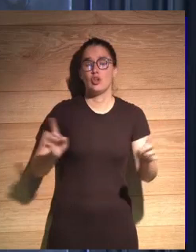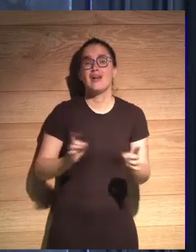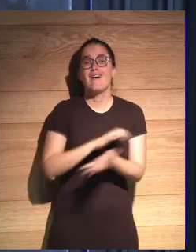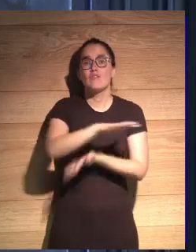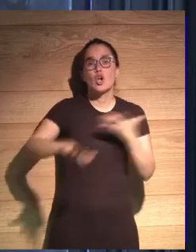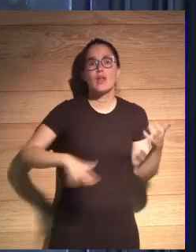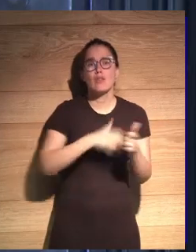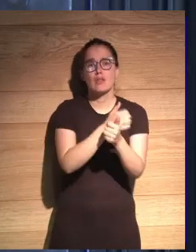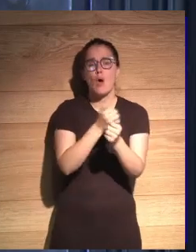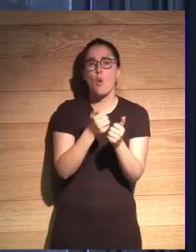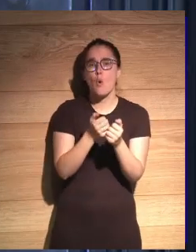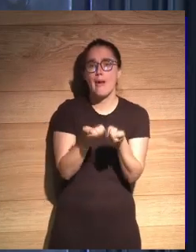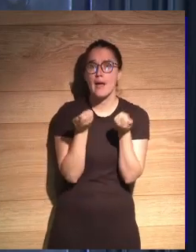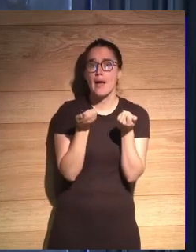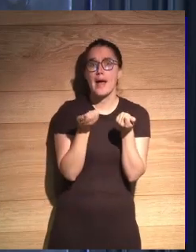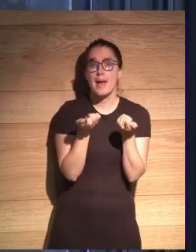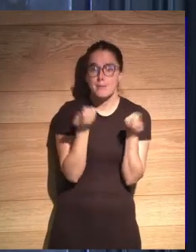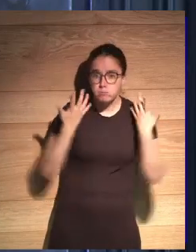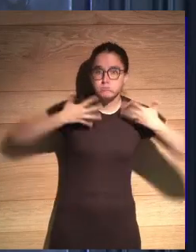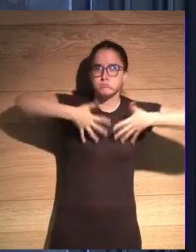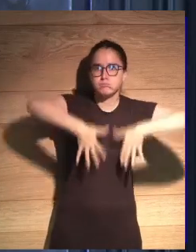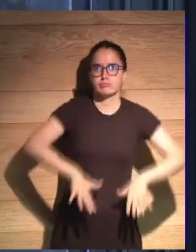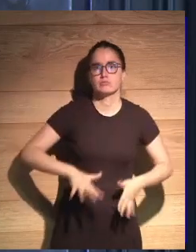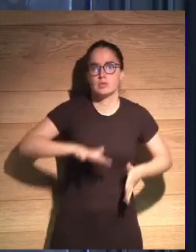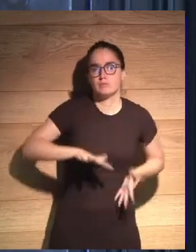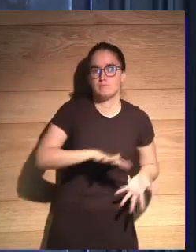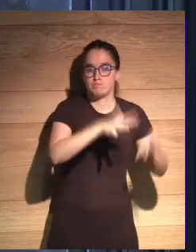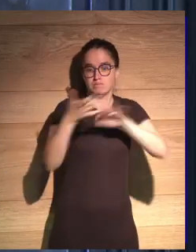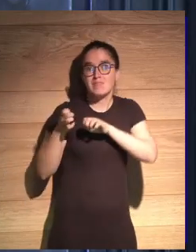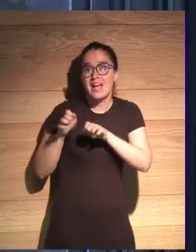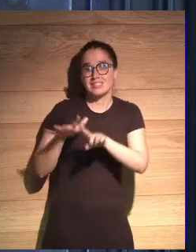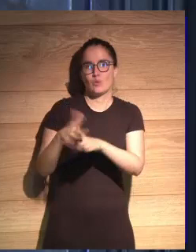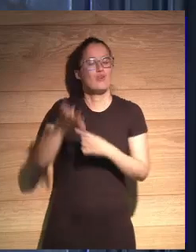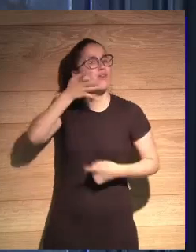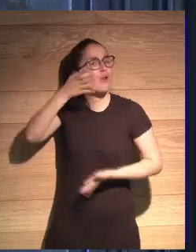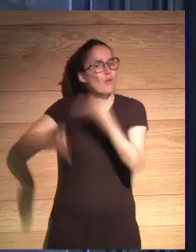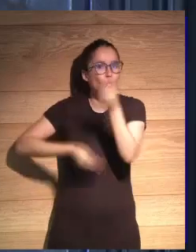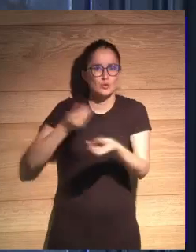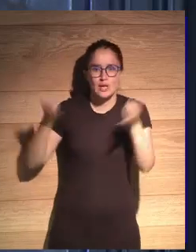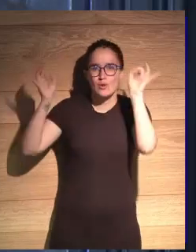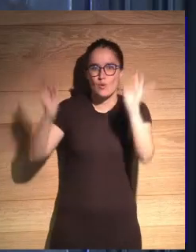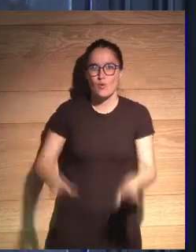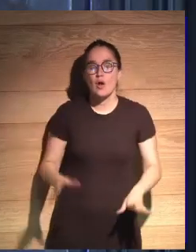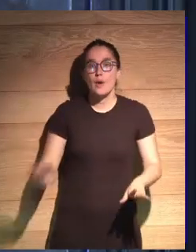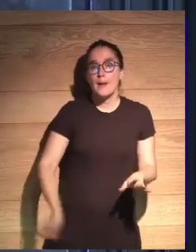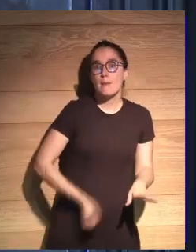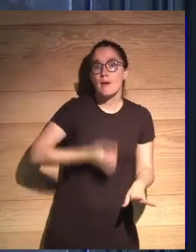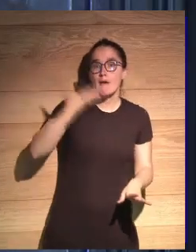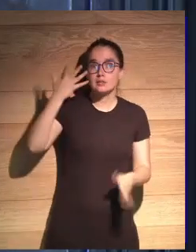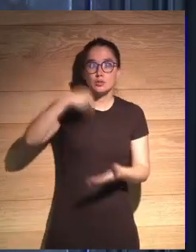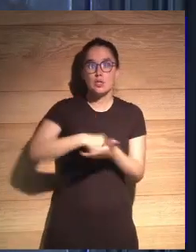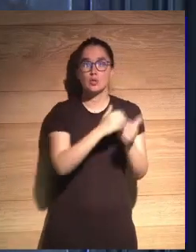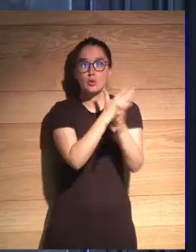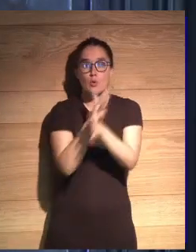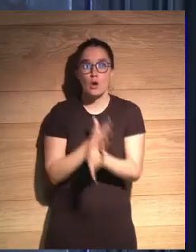We are usually warned that the violence when we play is taken from by